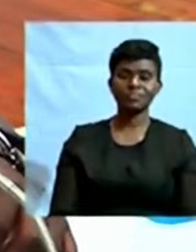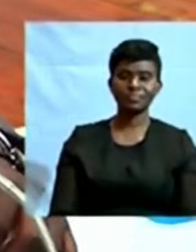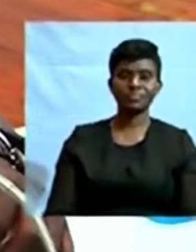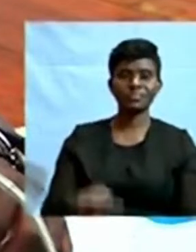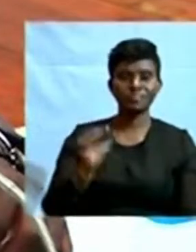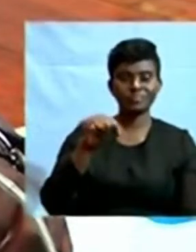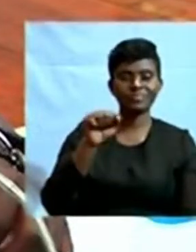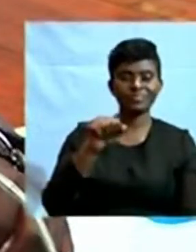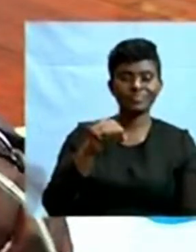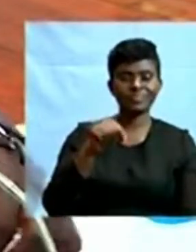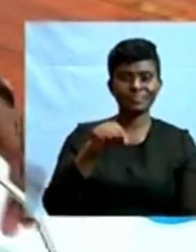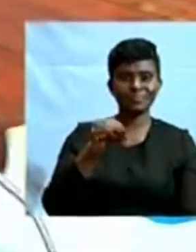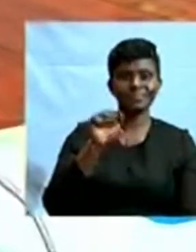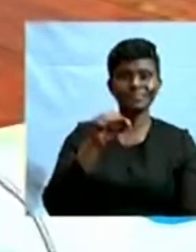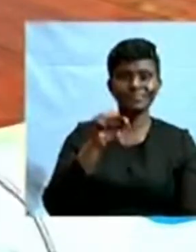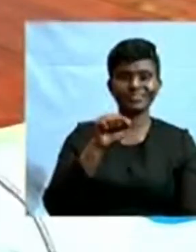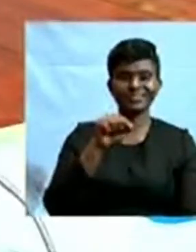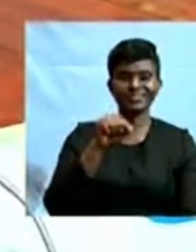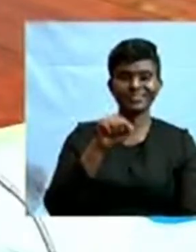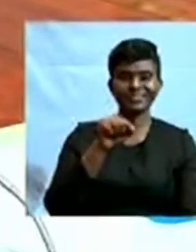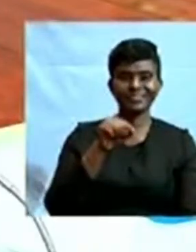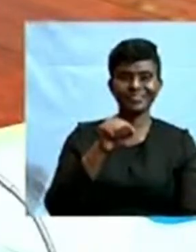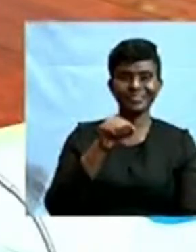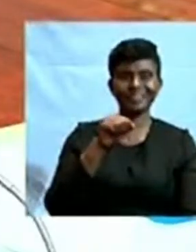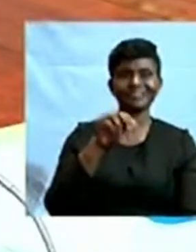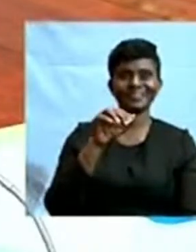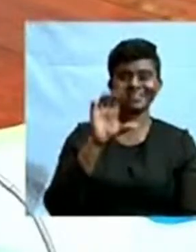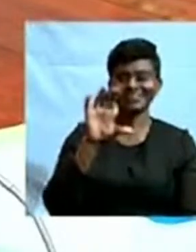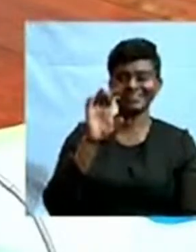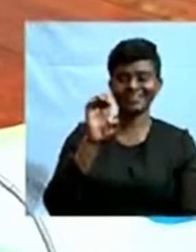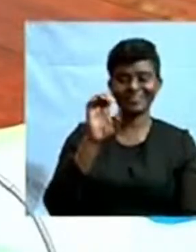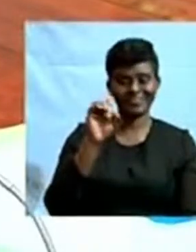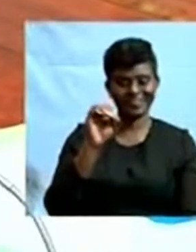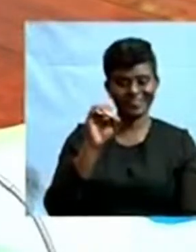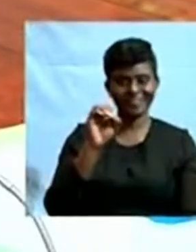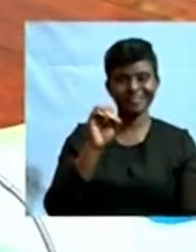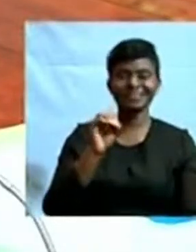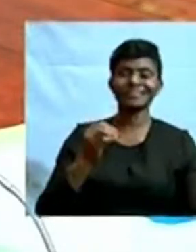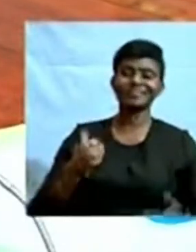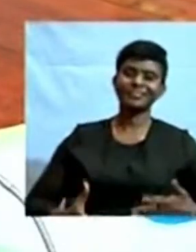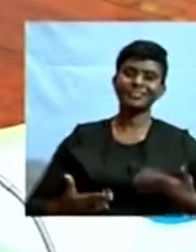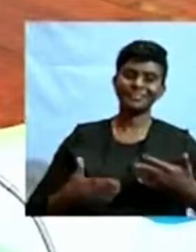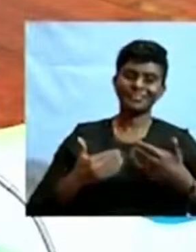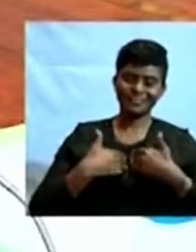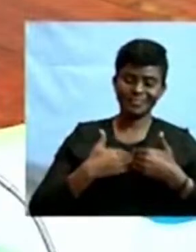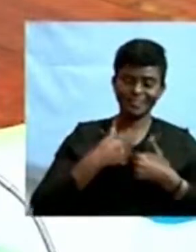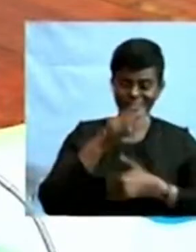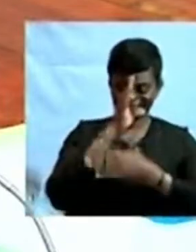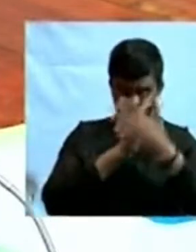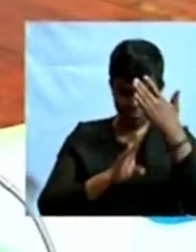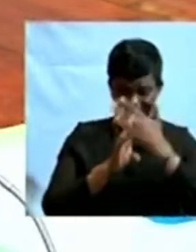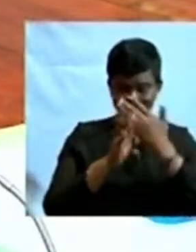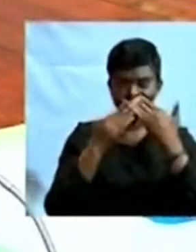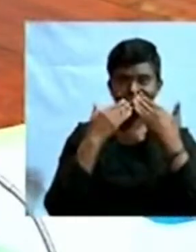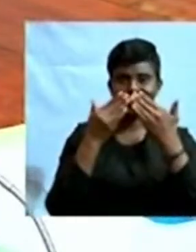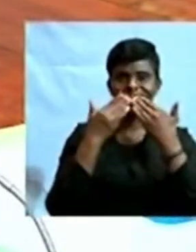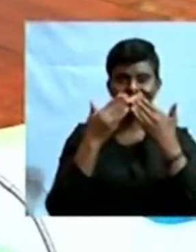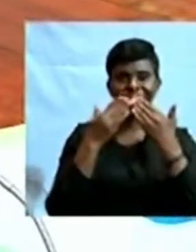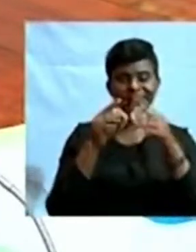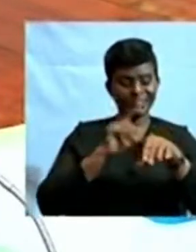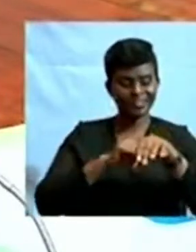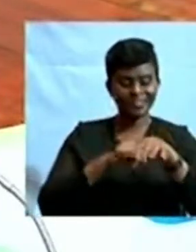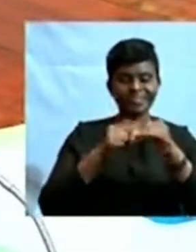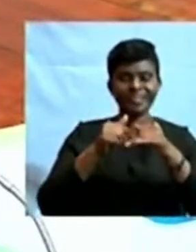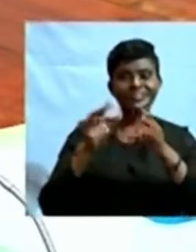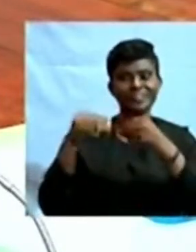Yeah, indeed. No, CEO, we are extremely humbled and grateful once more. At this